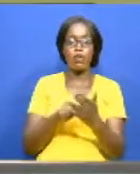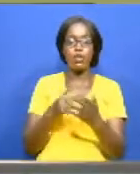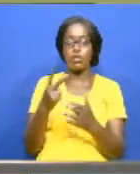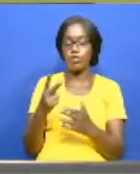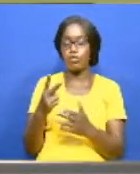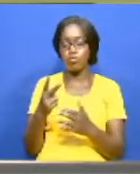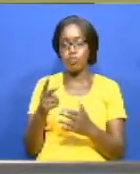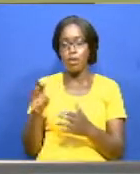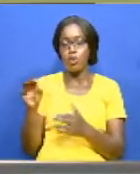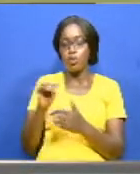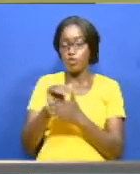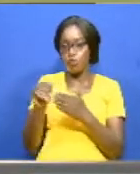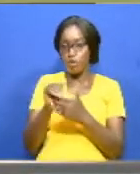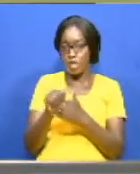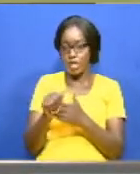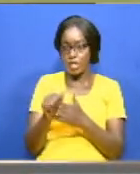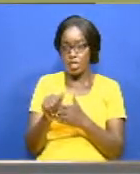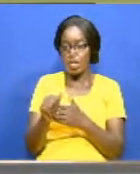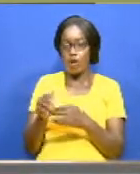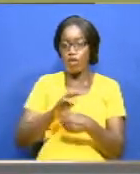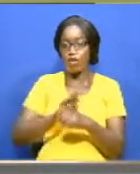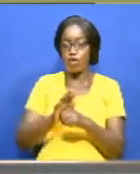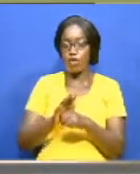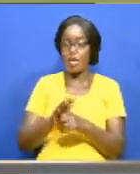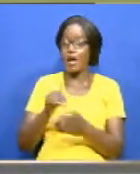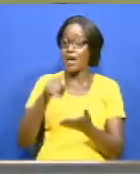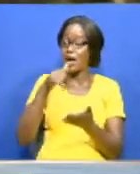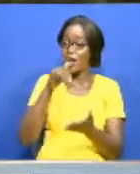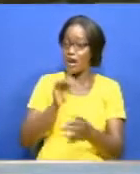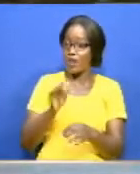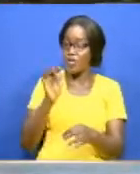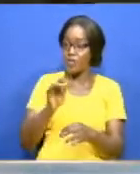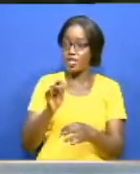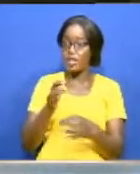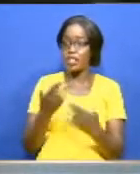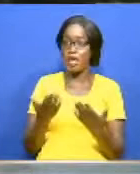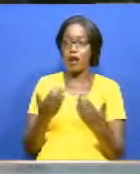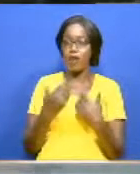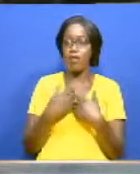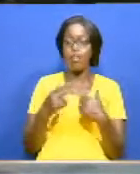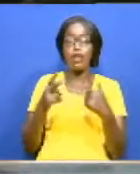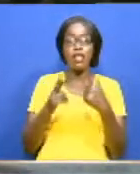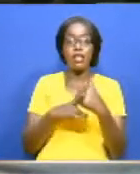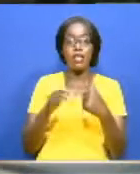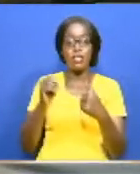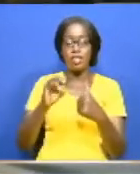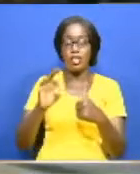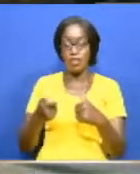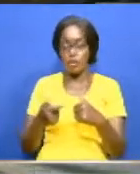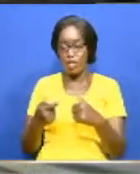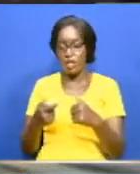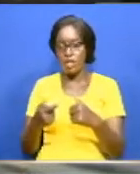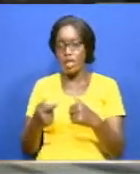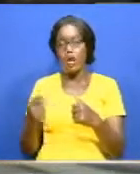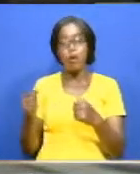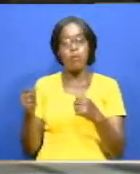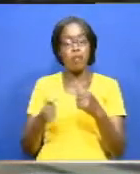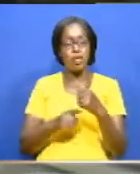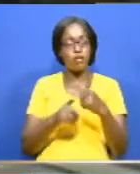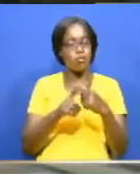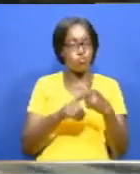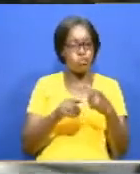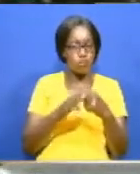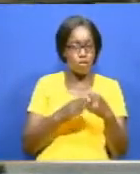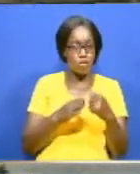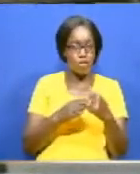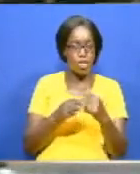COVID-19 pandemic. The United Arab Emirates airline carried 80,000 passengers in April to June period, according to a statement from the